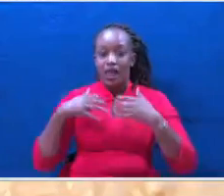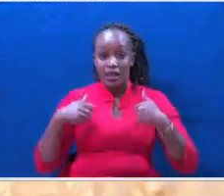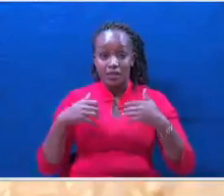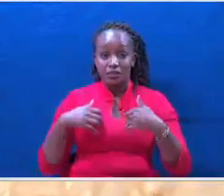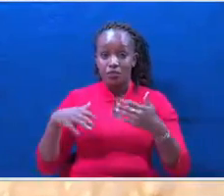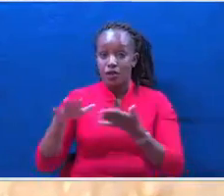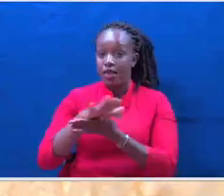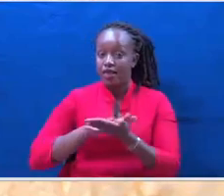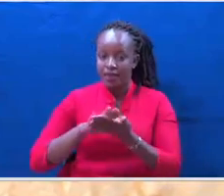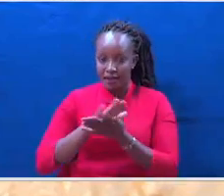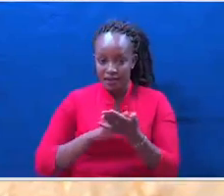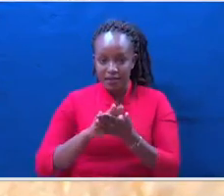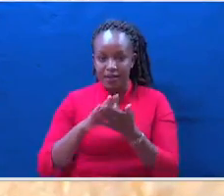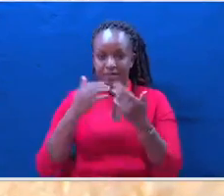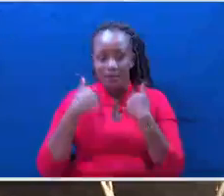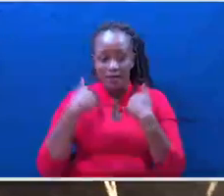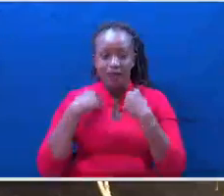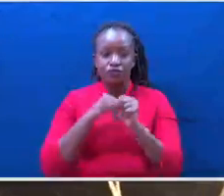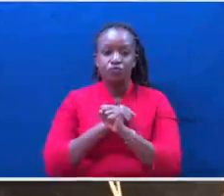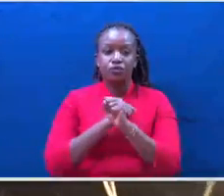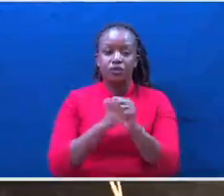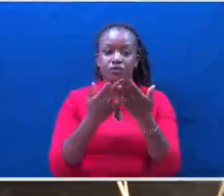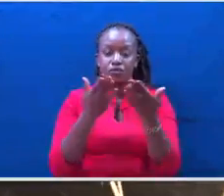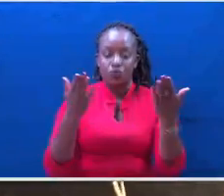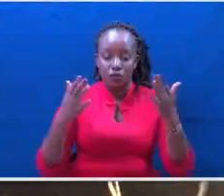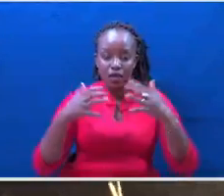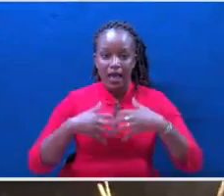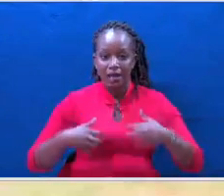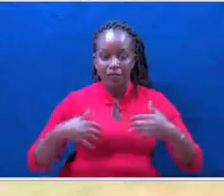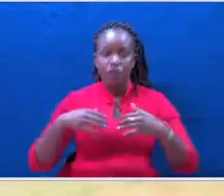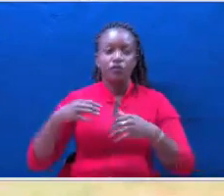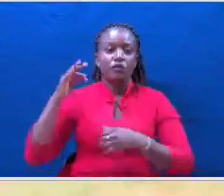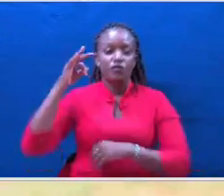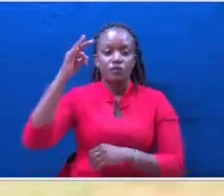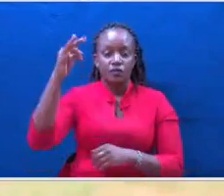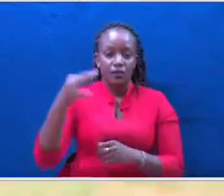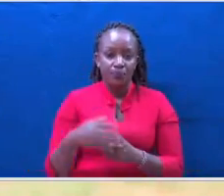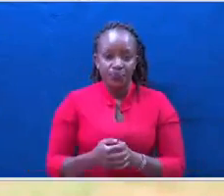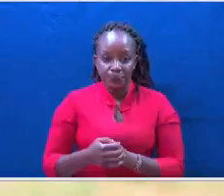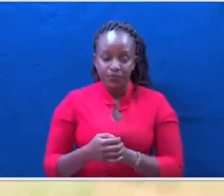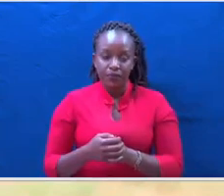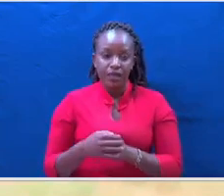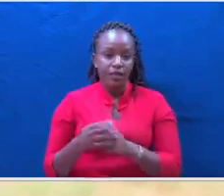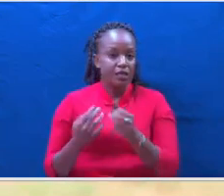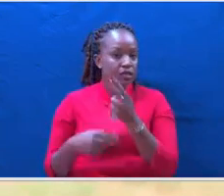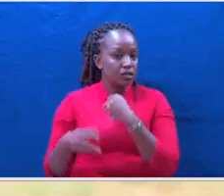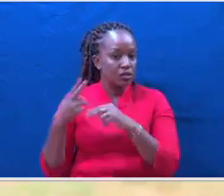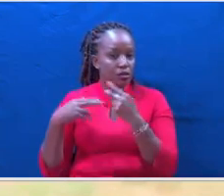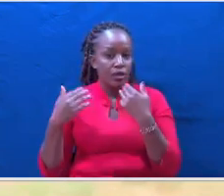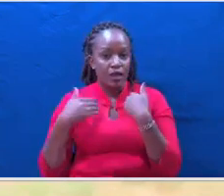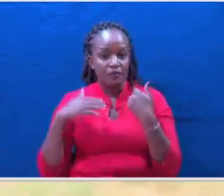justifies the reason why they have to protect Najin and Fatu for the generations to come. We'll go down the history being some of the people